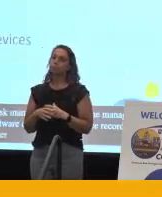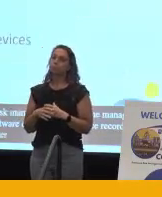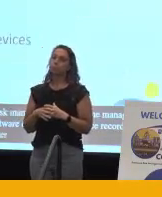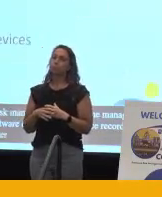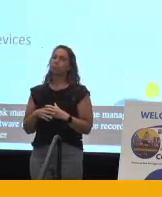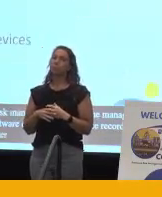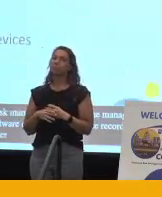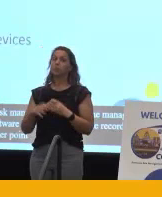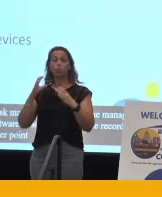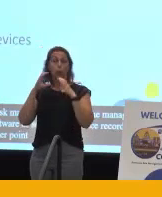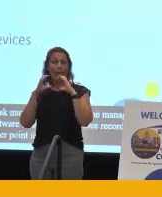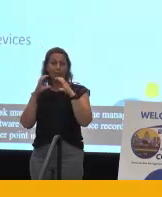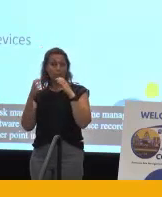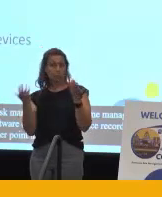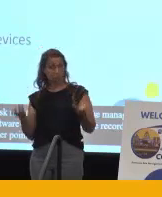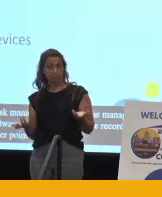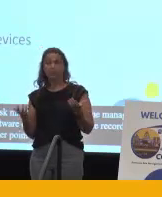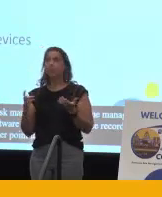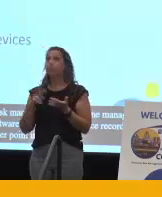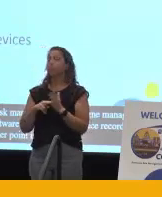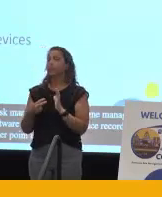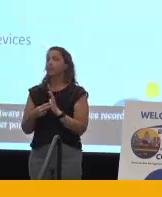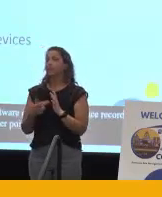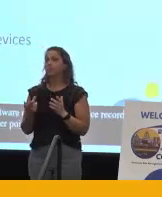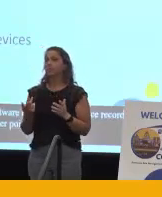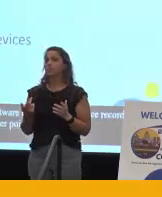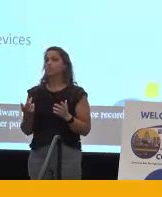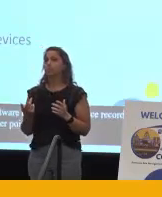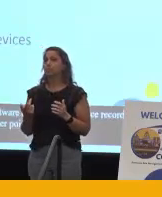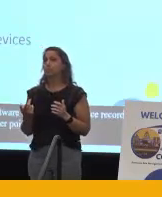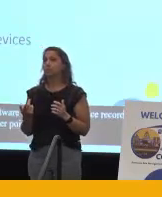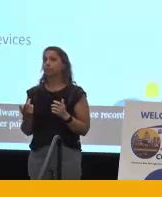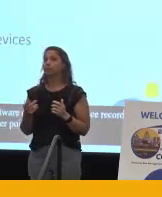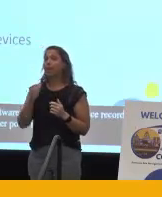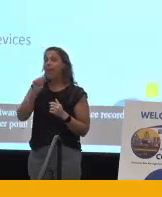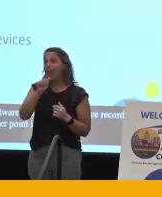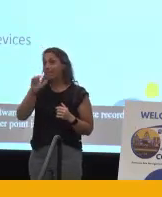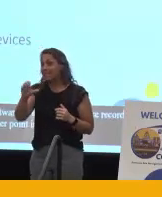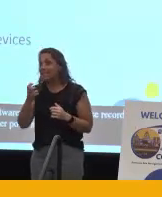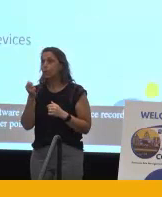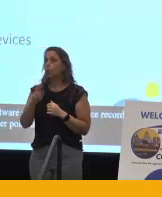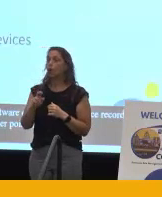Communication, and this could range anywhere from your high-end AAC or augmentative and alternative